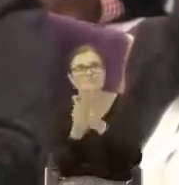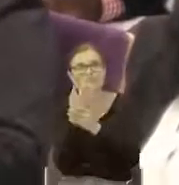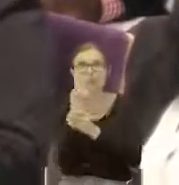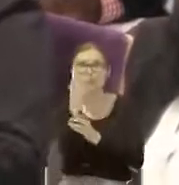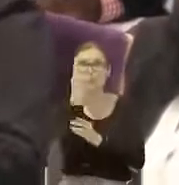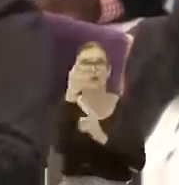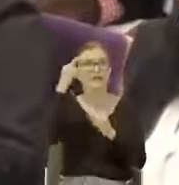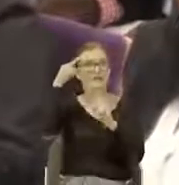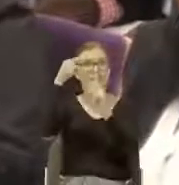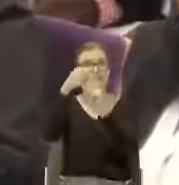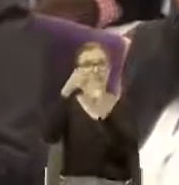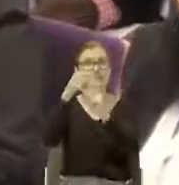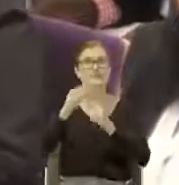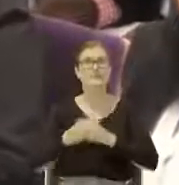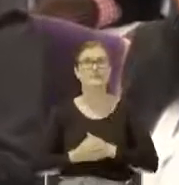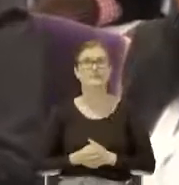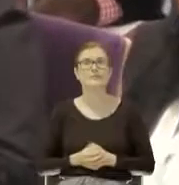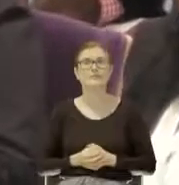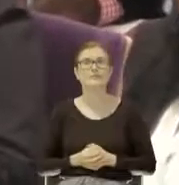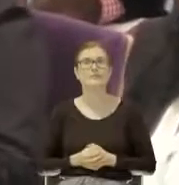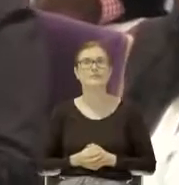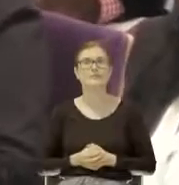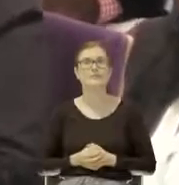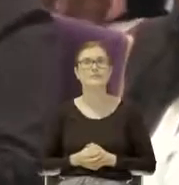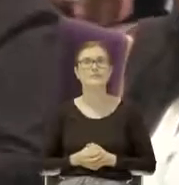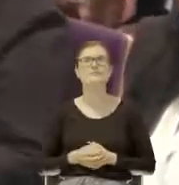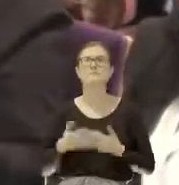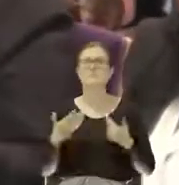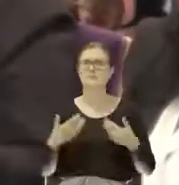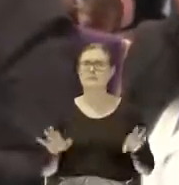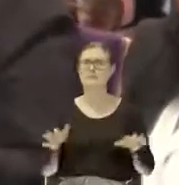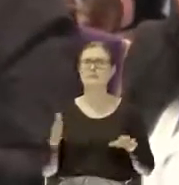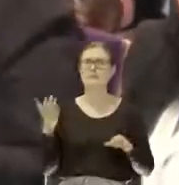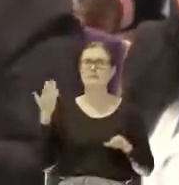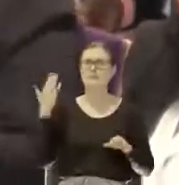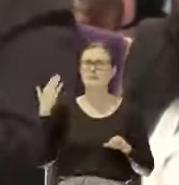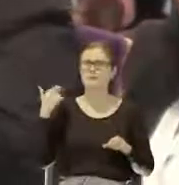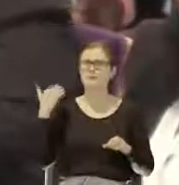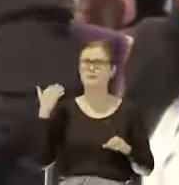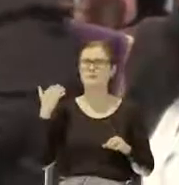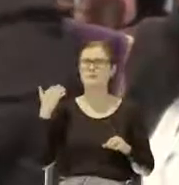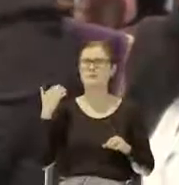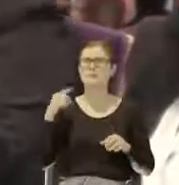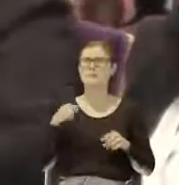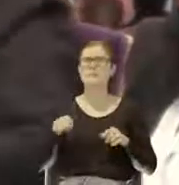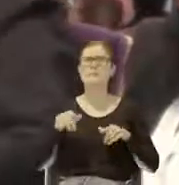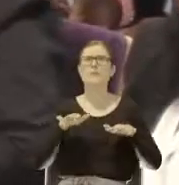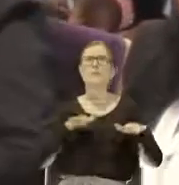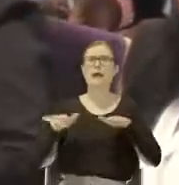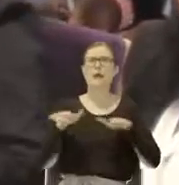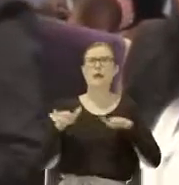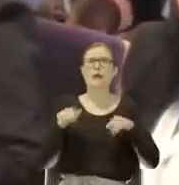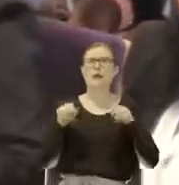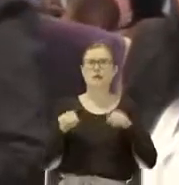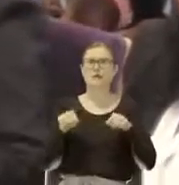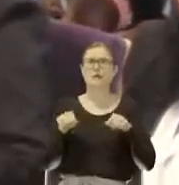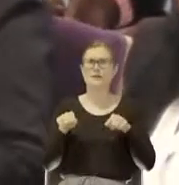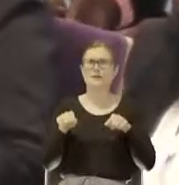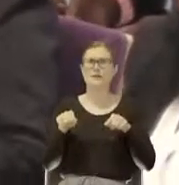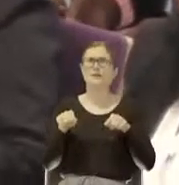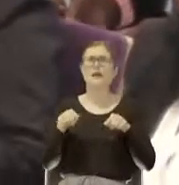a way of bringing everybody else together except for the other structures. We single out your private